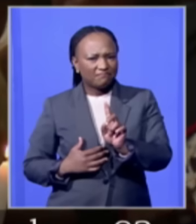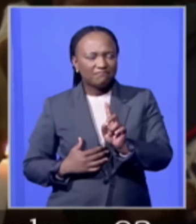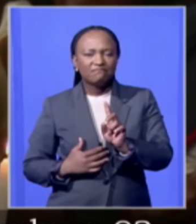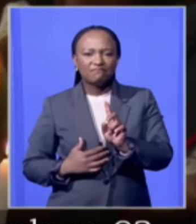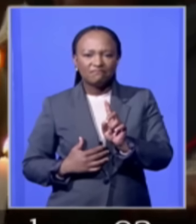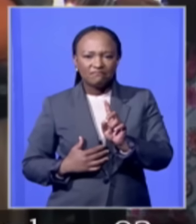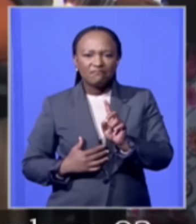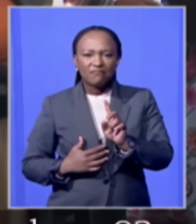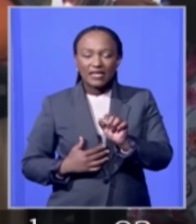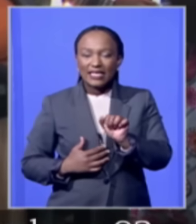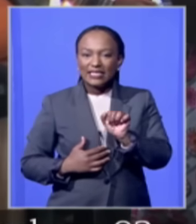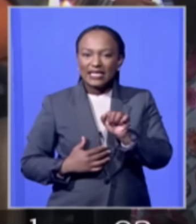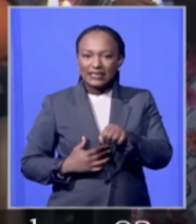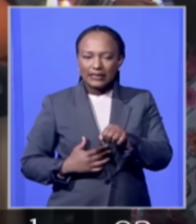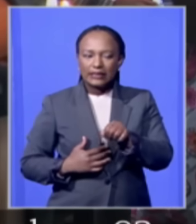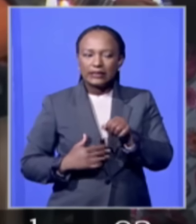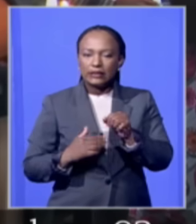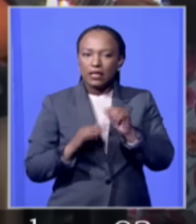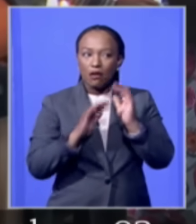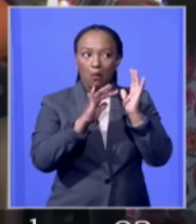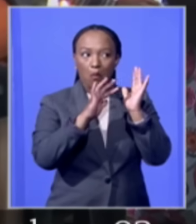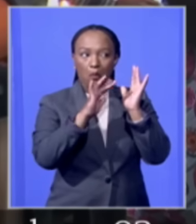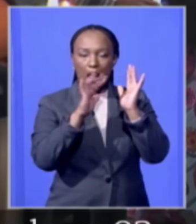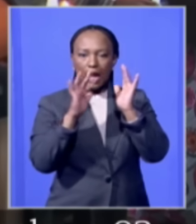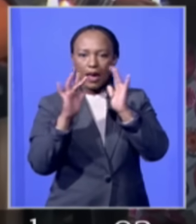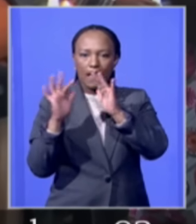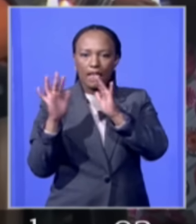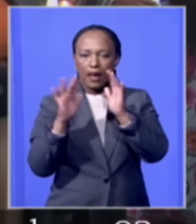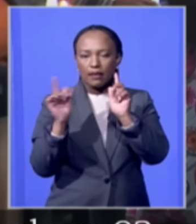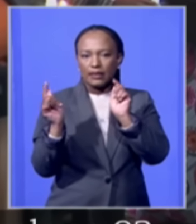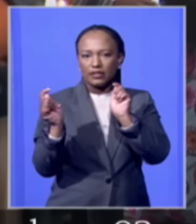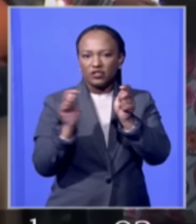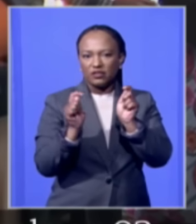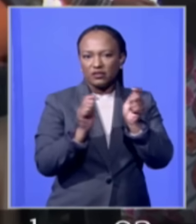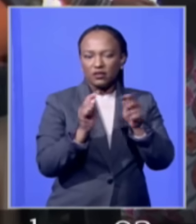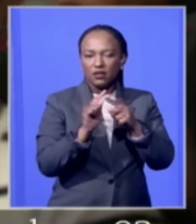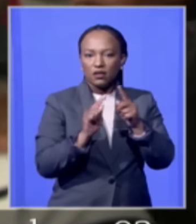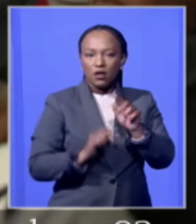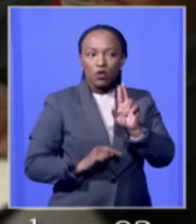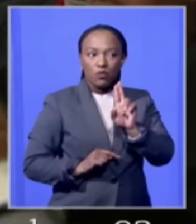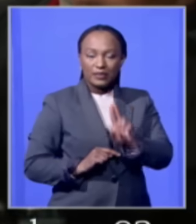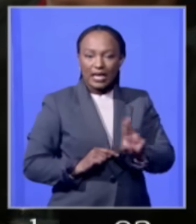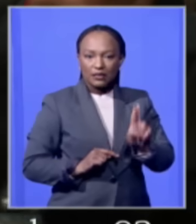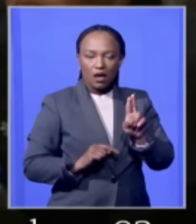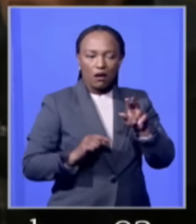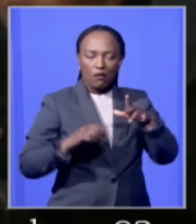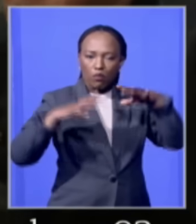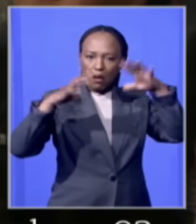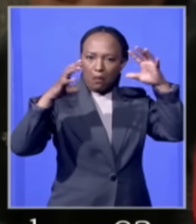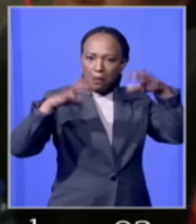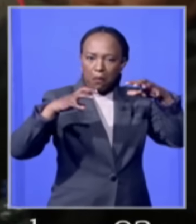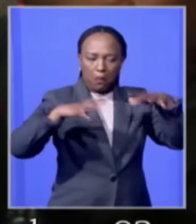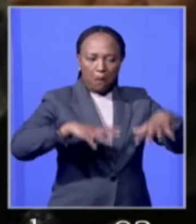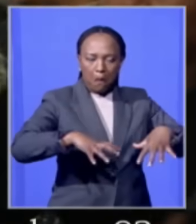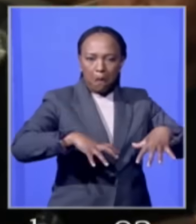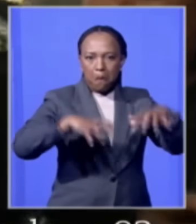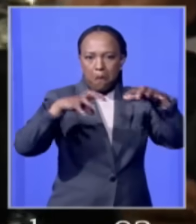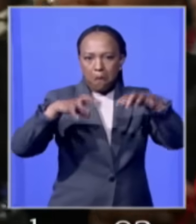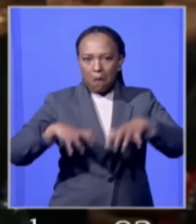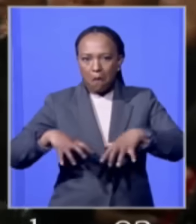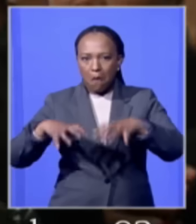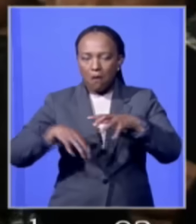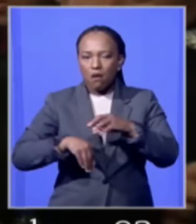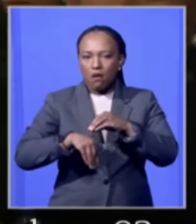nnete gore phetogo ya leratadima e gona gomme mafula a ka Mthatha ke ditlamorago tša gona. Mafula a tlogetše batho